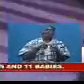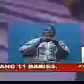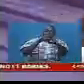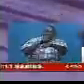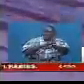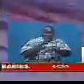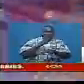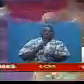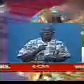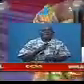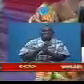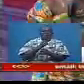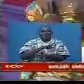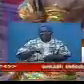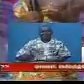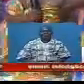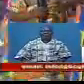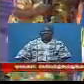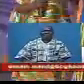play in their lives.